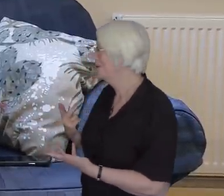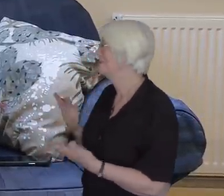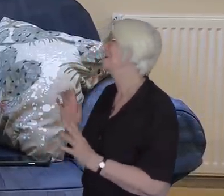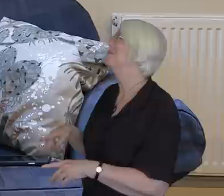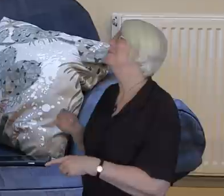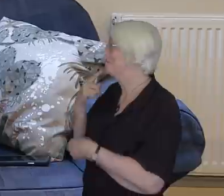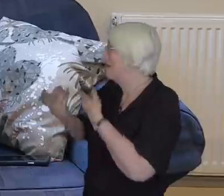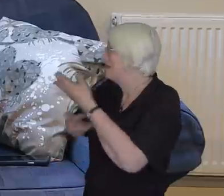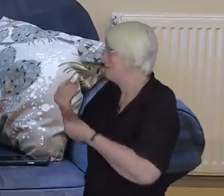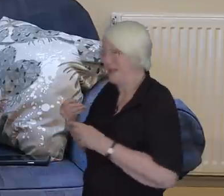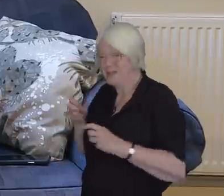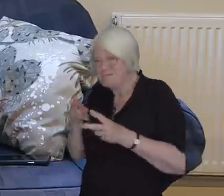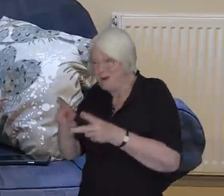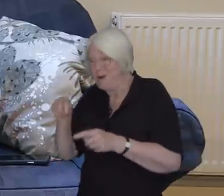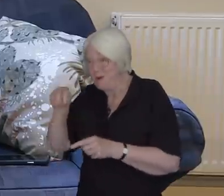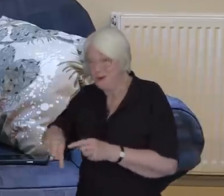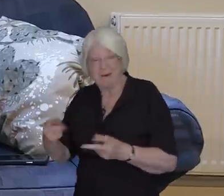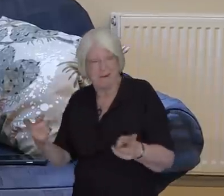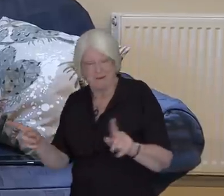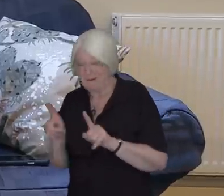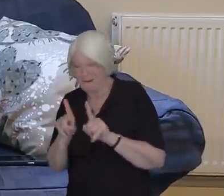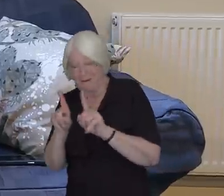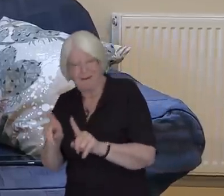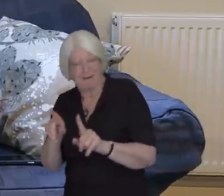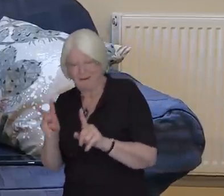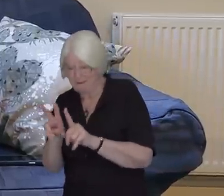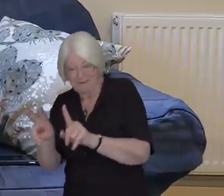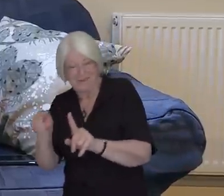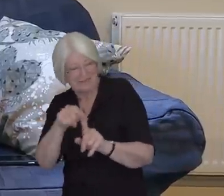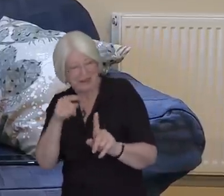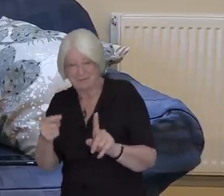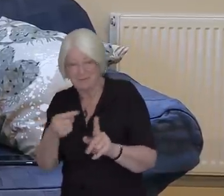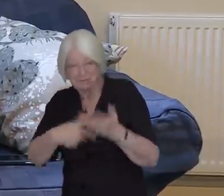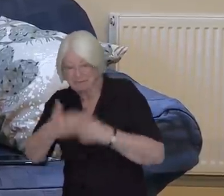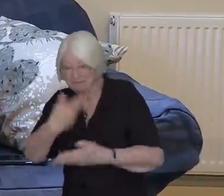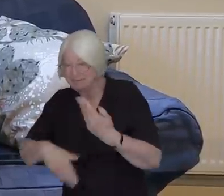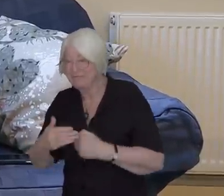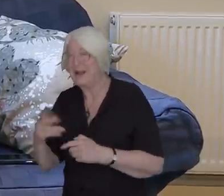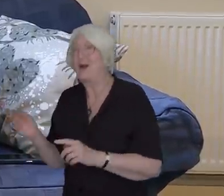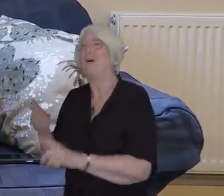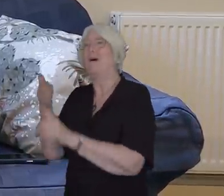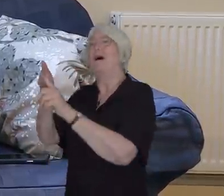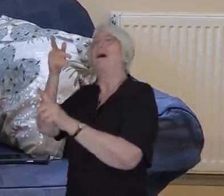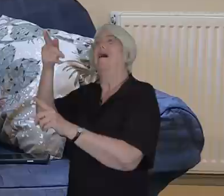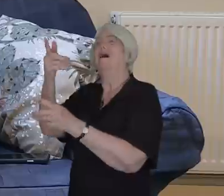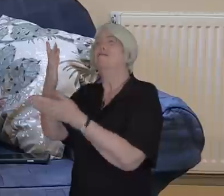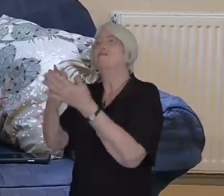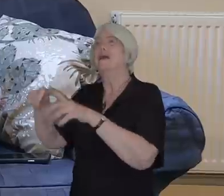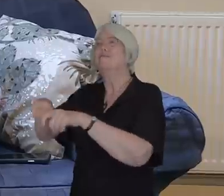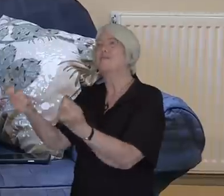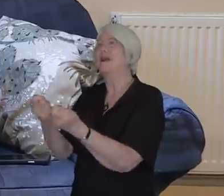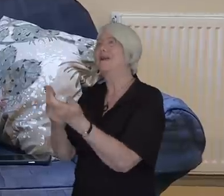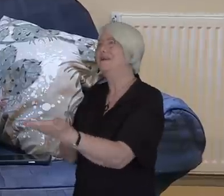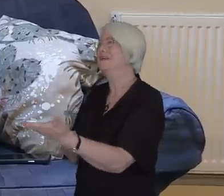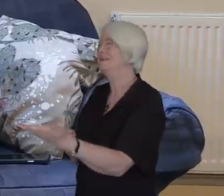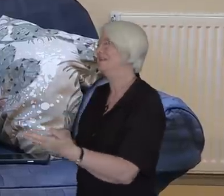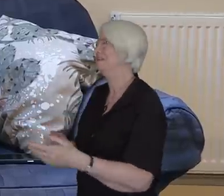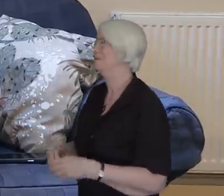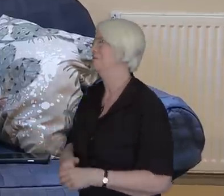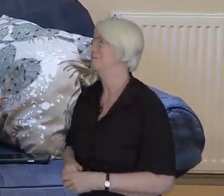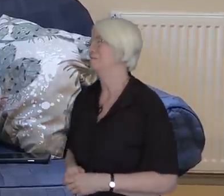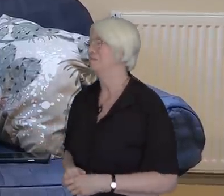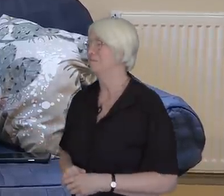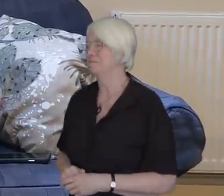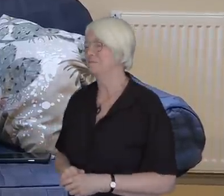happened on the road and how he had been made known to them in the breaking of the bread.